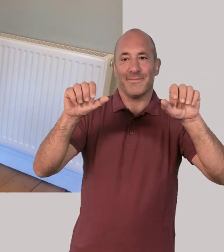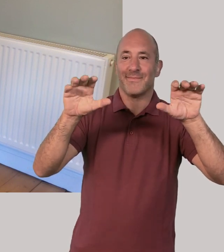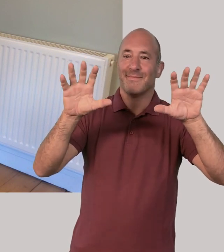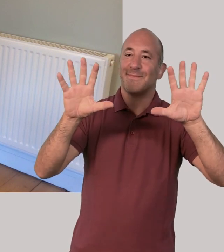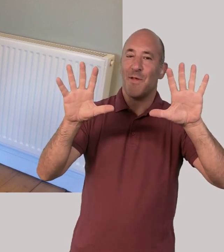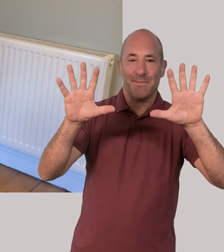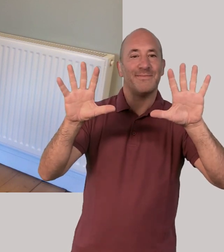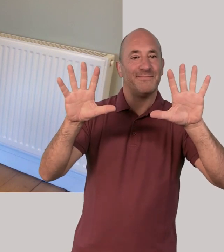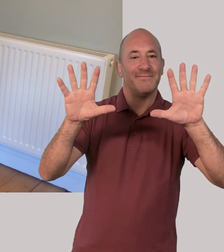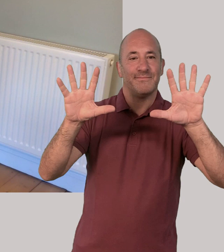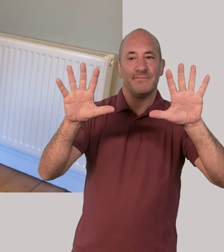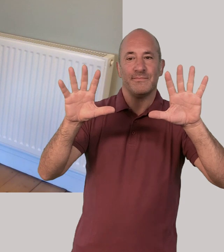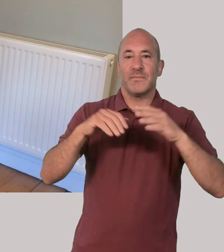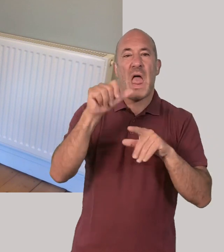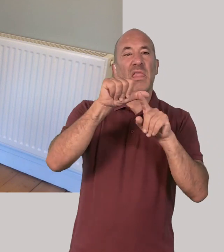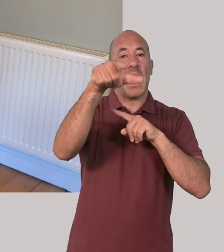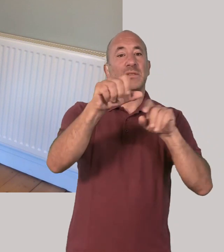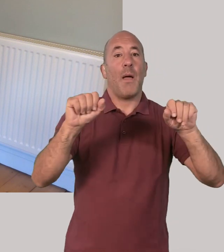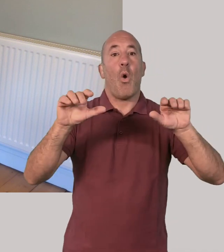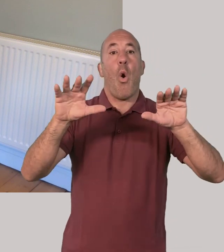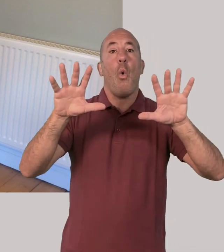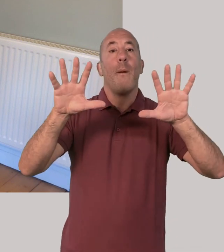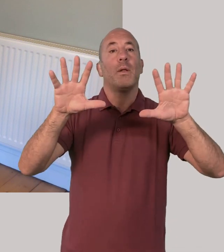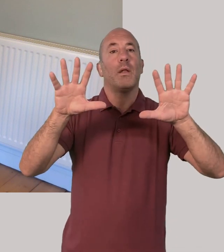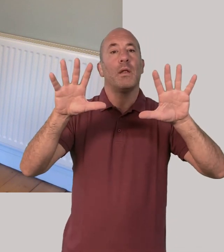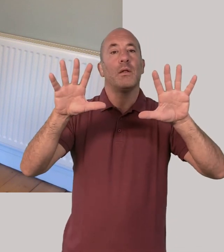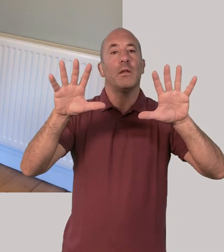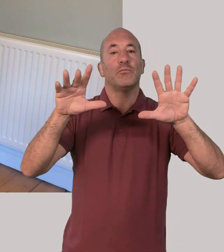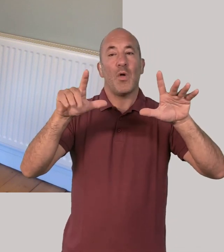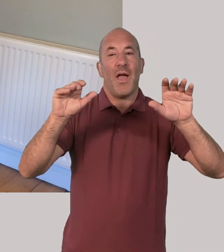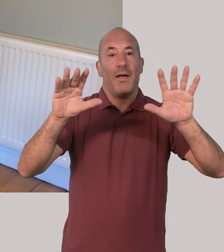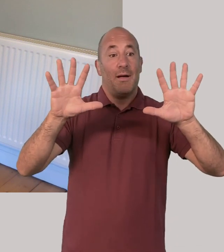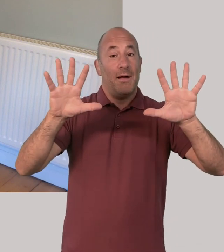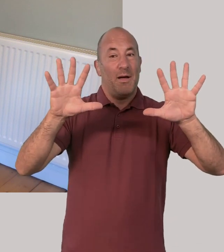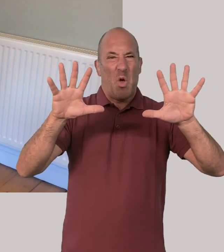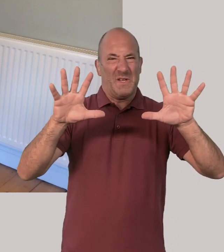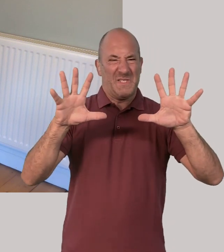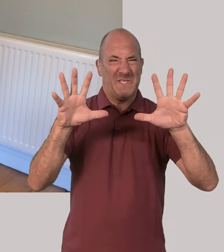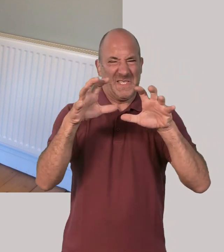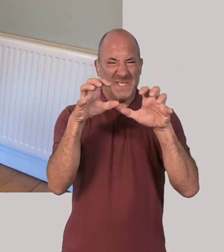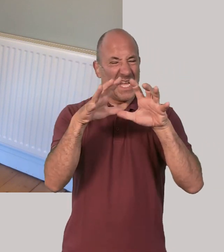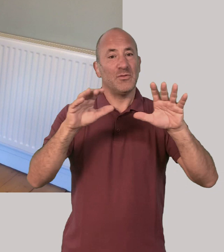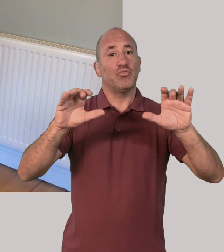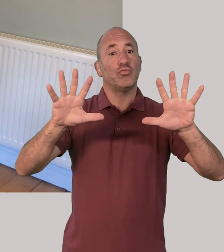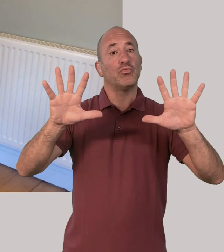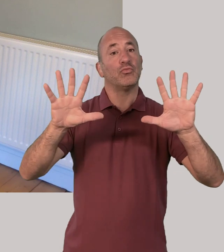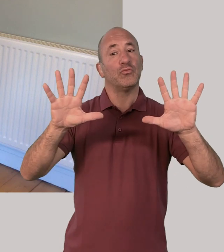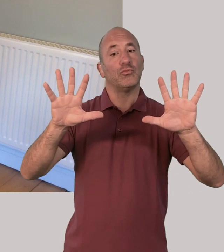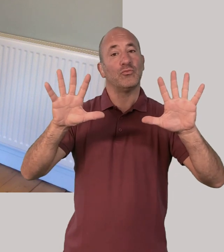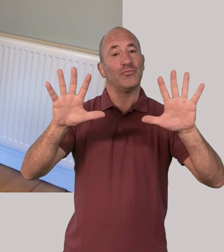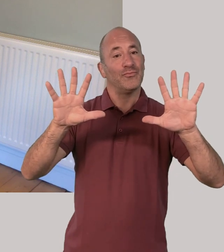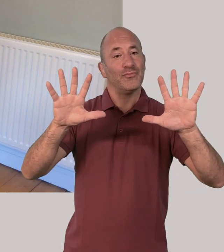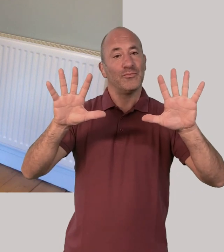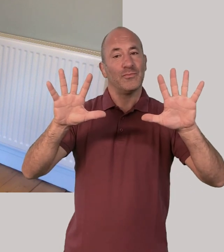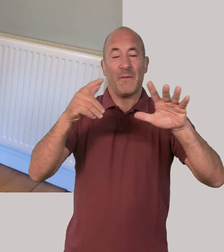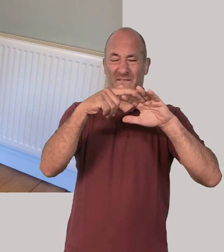next time you open, pause and see if they can be open wide but not tense. So maybe